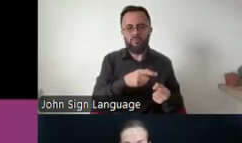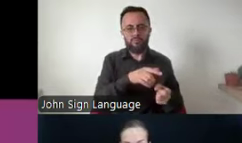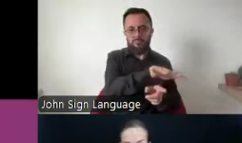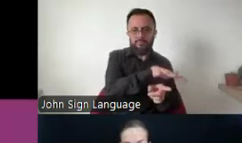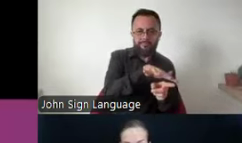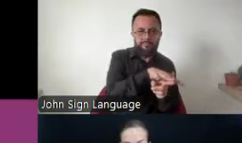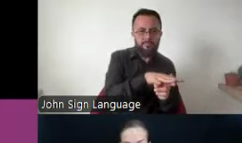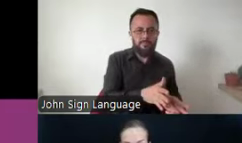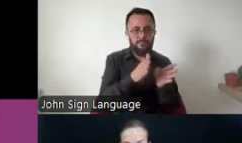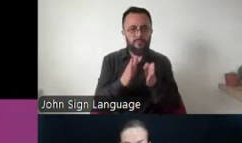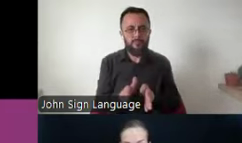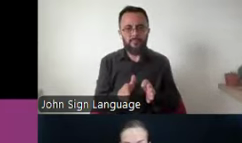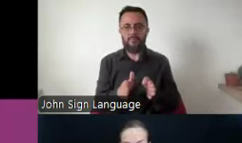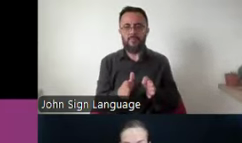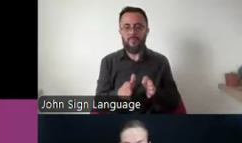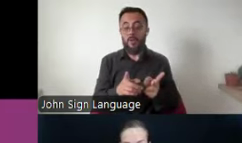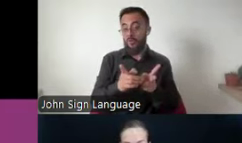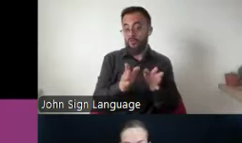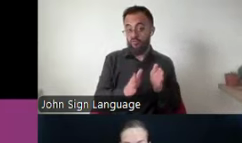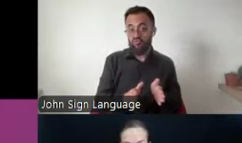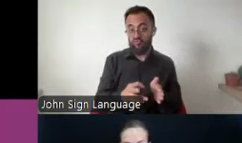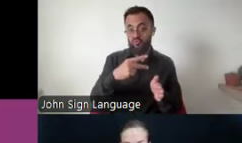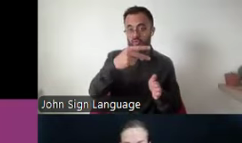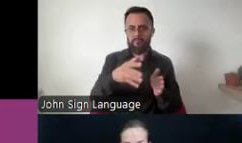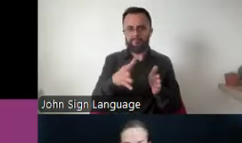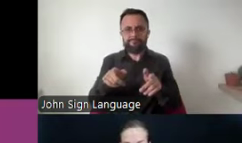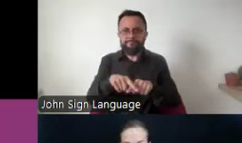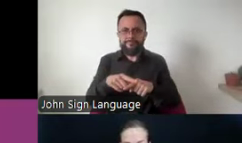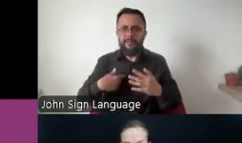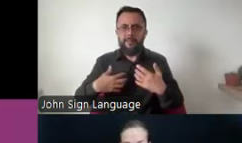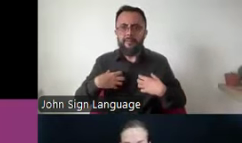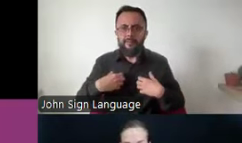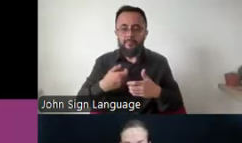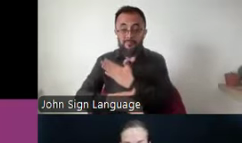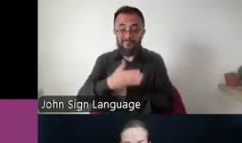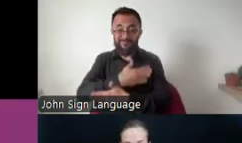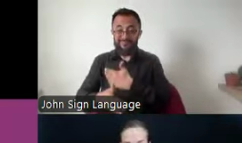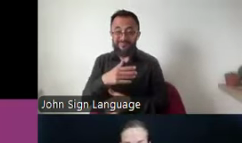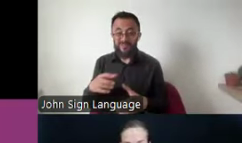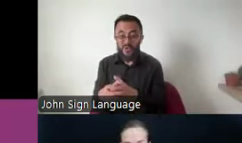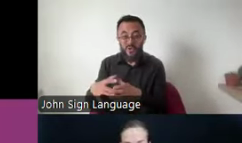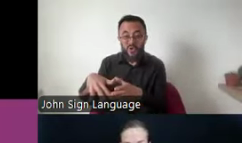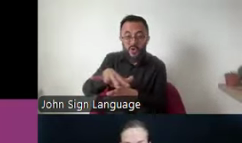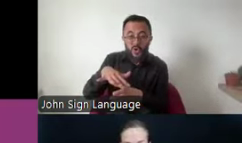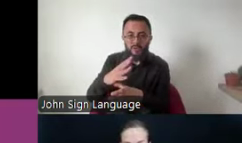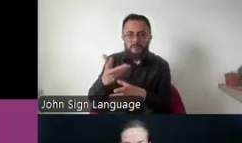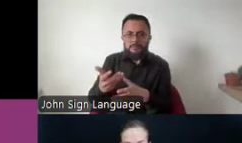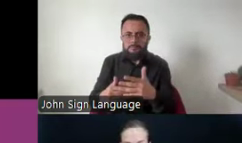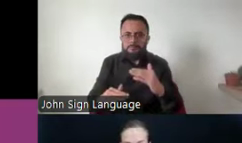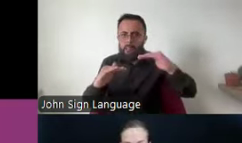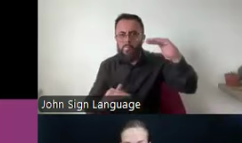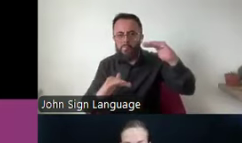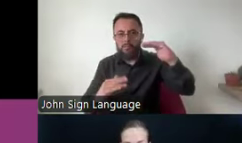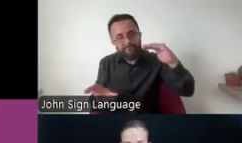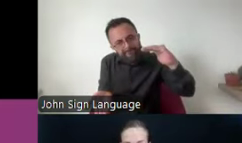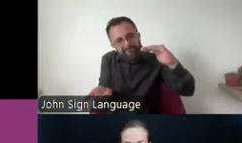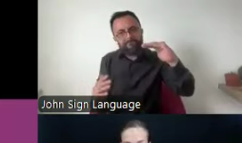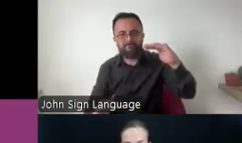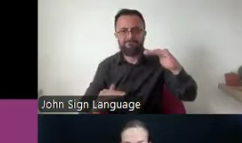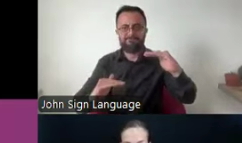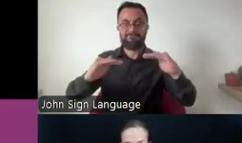with disabilities as a political priority in health. The third pillar is to create a disability inclusive